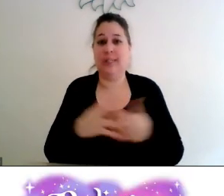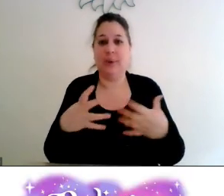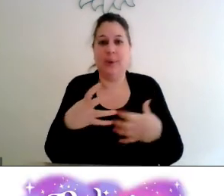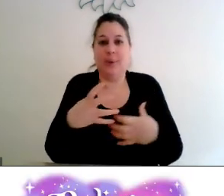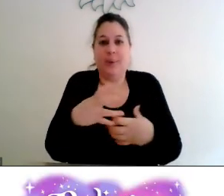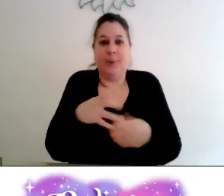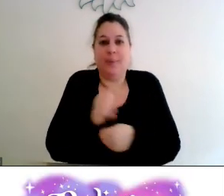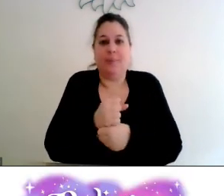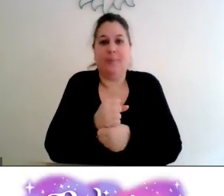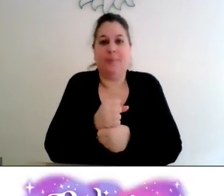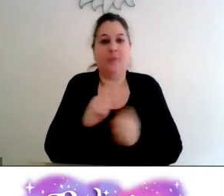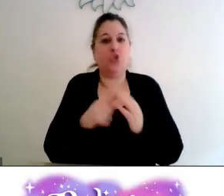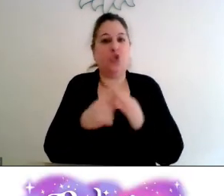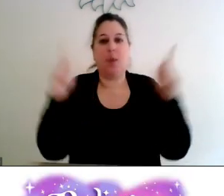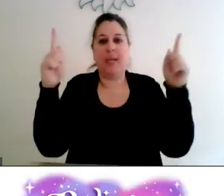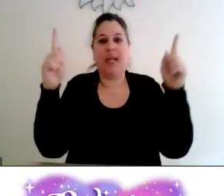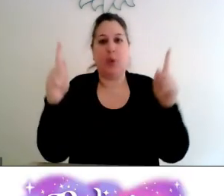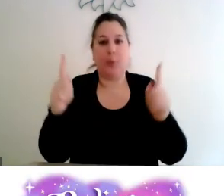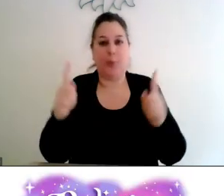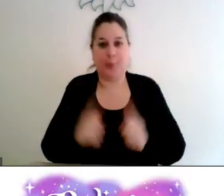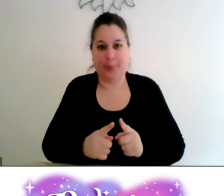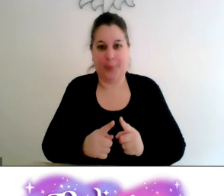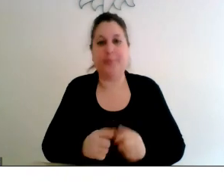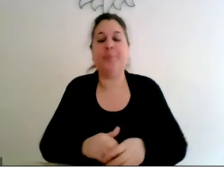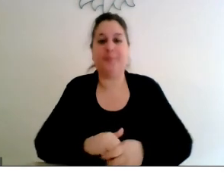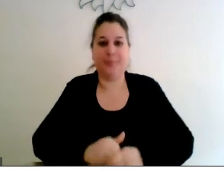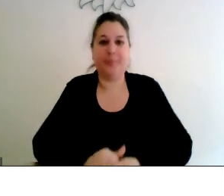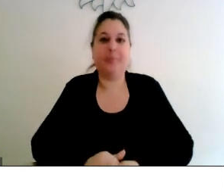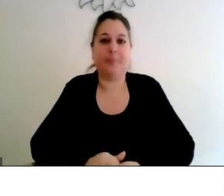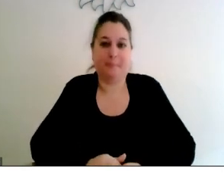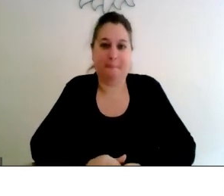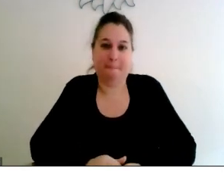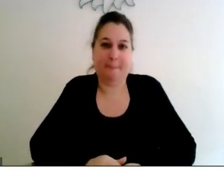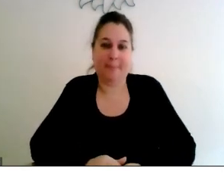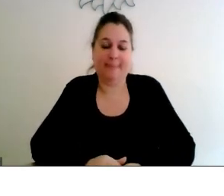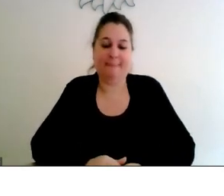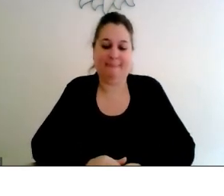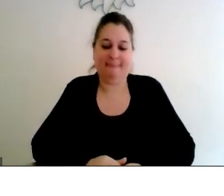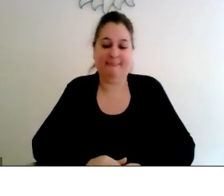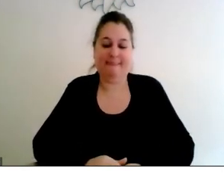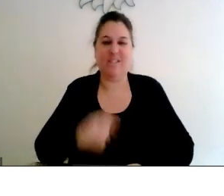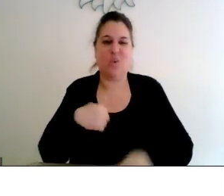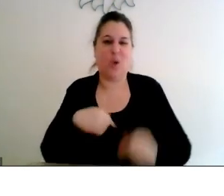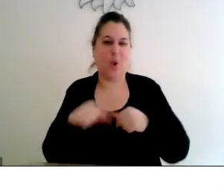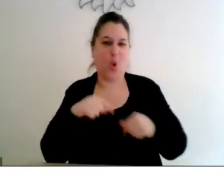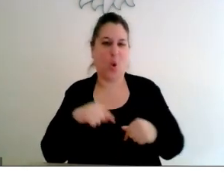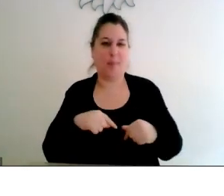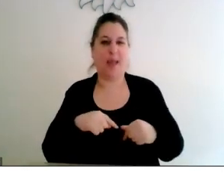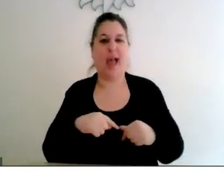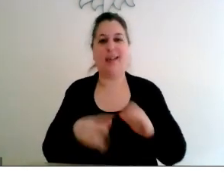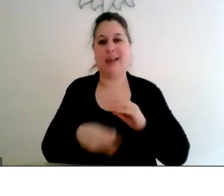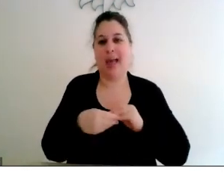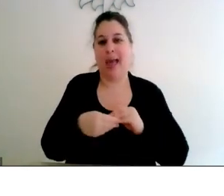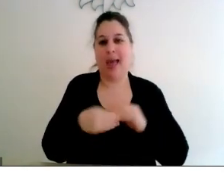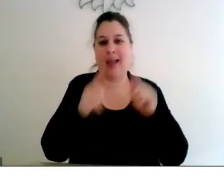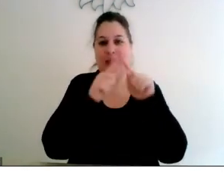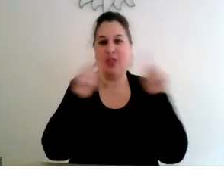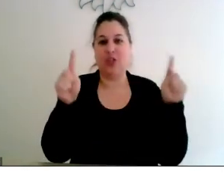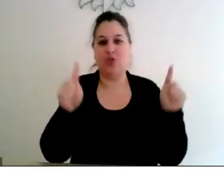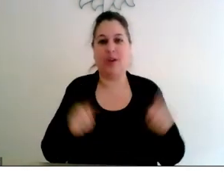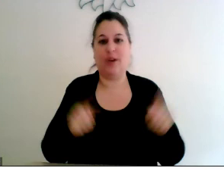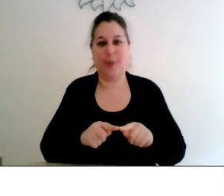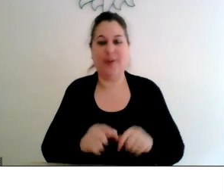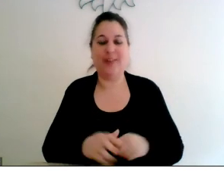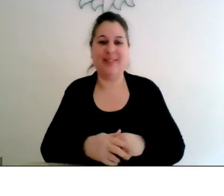So I'm just going back and drawing these all out. It's not needed, but it's nice to see that we're organizing